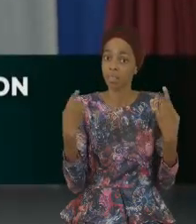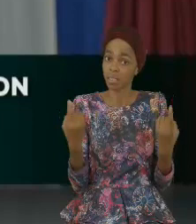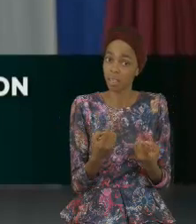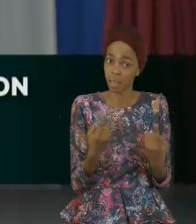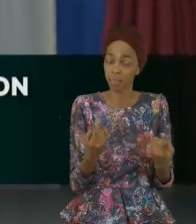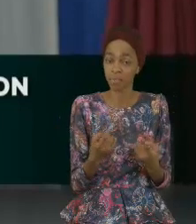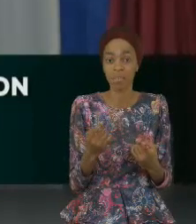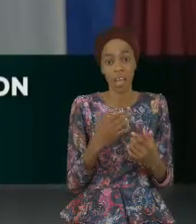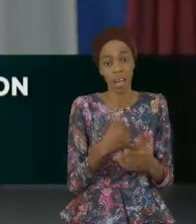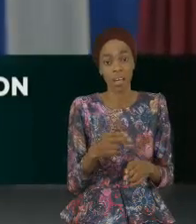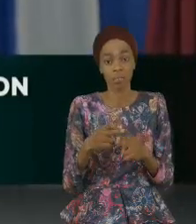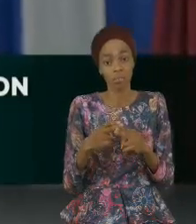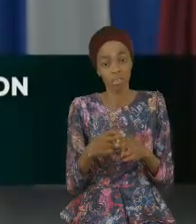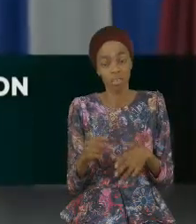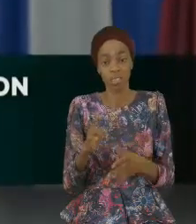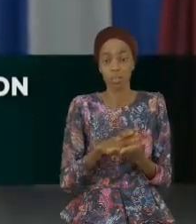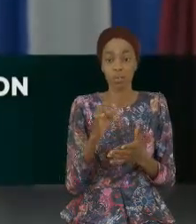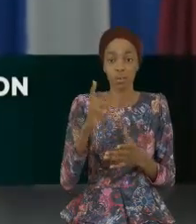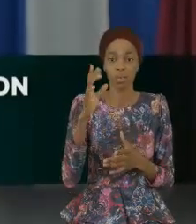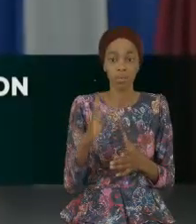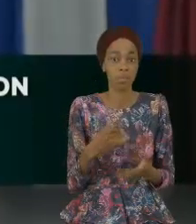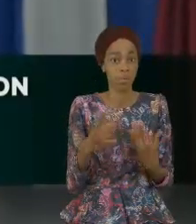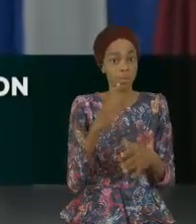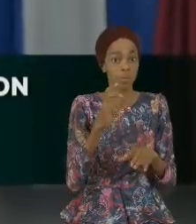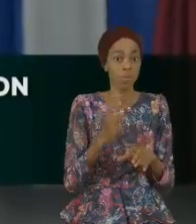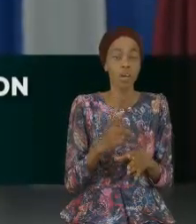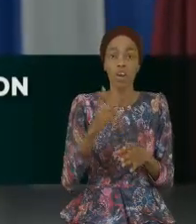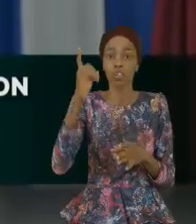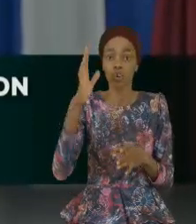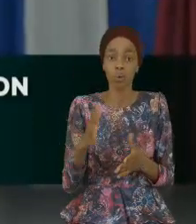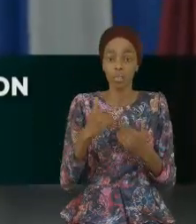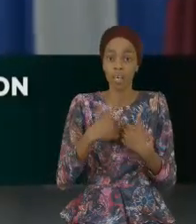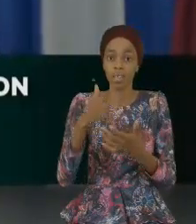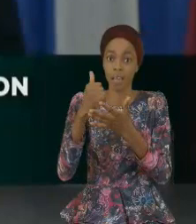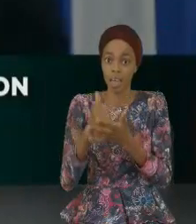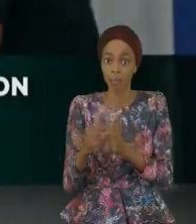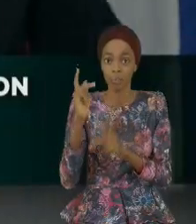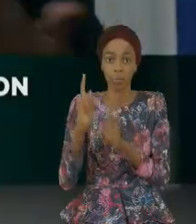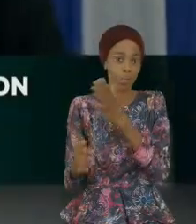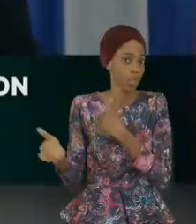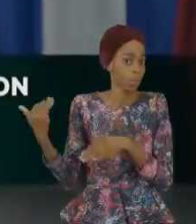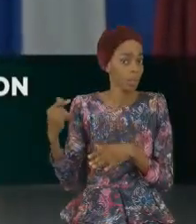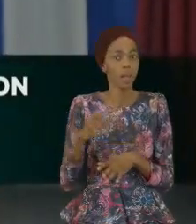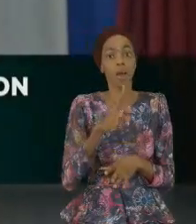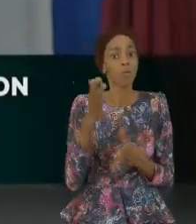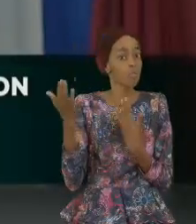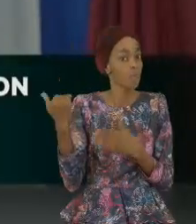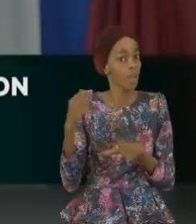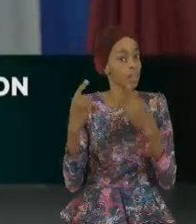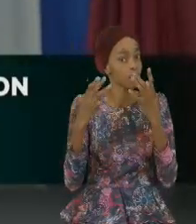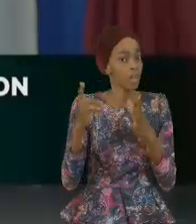glory of God. If he helped anybody, all those people he helped in the past, they were sinners too. The Lord helped